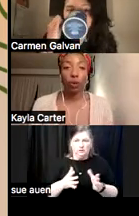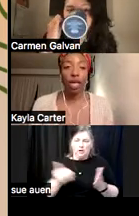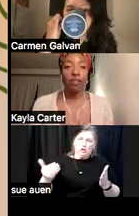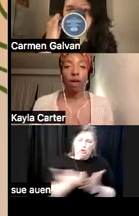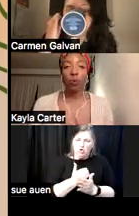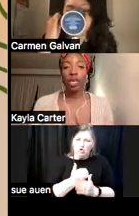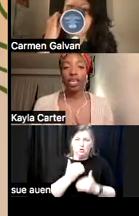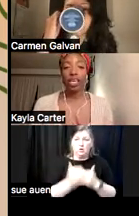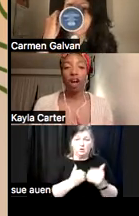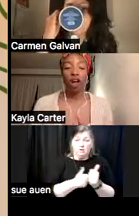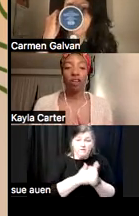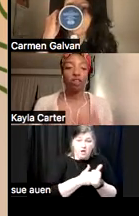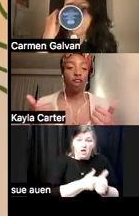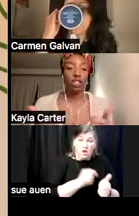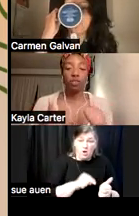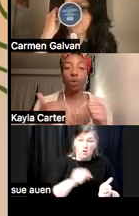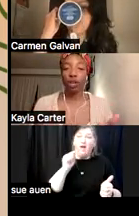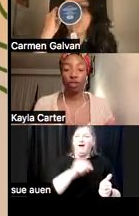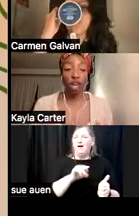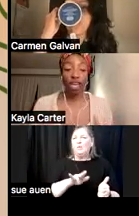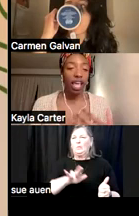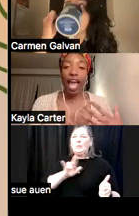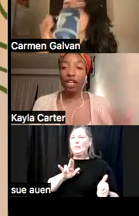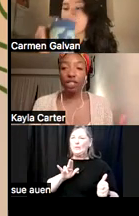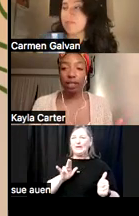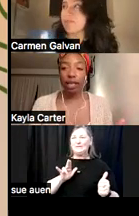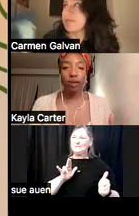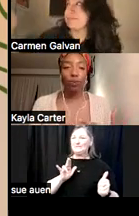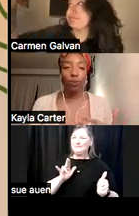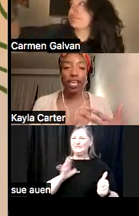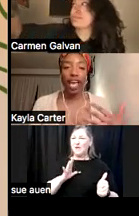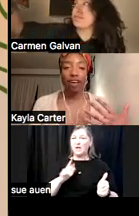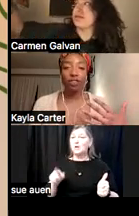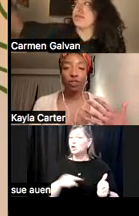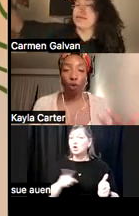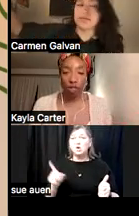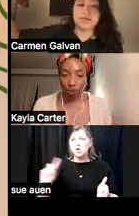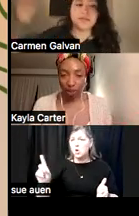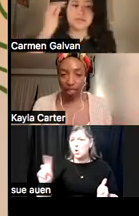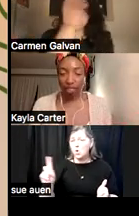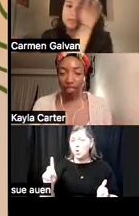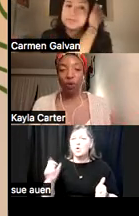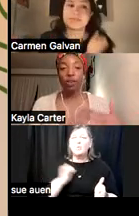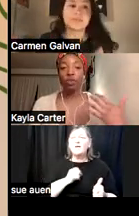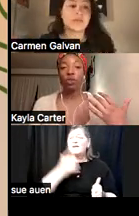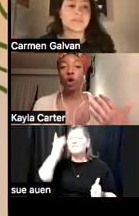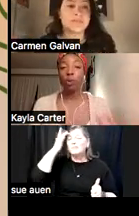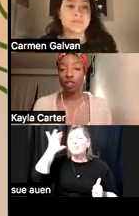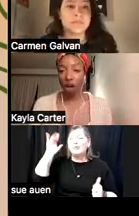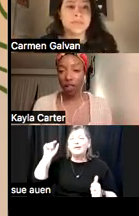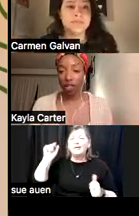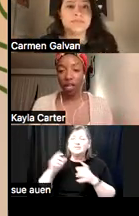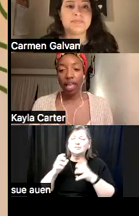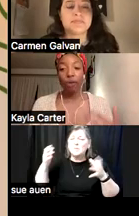new, that we are self-righteous and we're good for it. Actually, we have so much brilliance. We have so